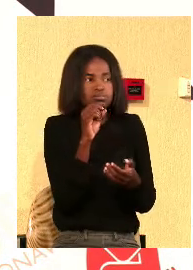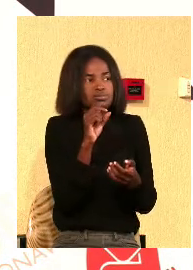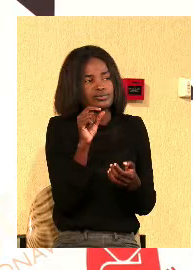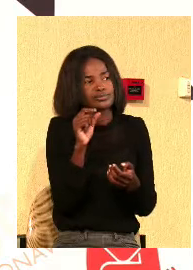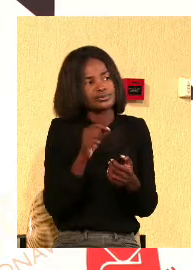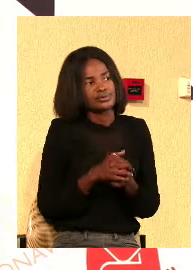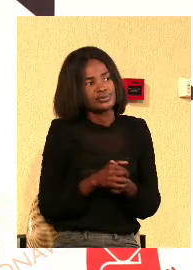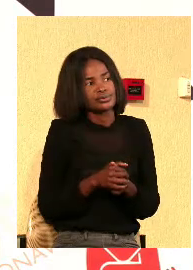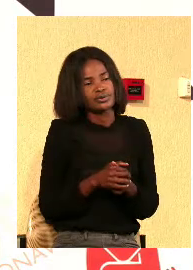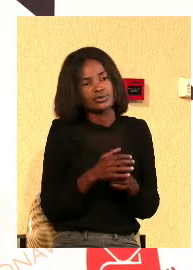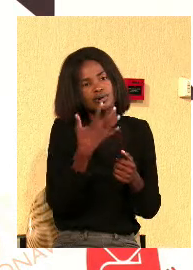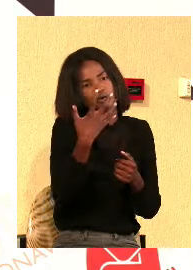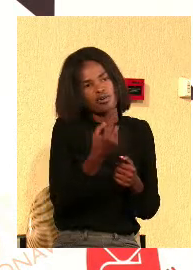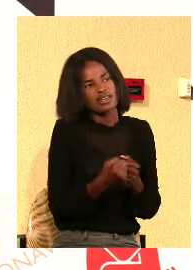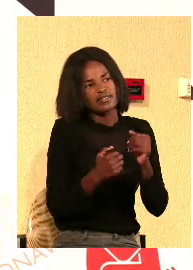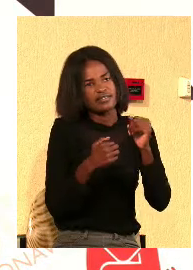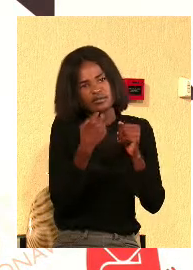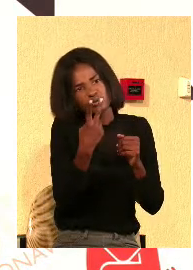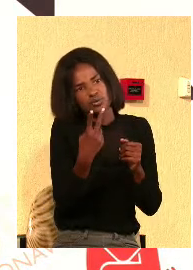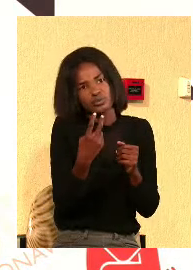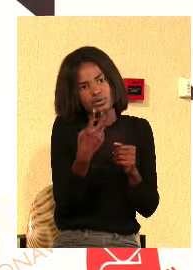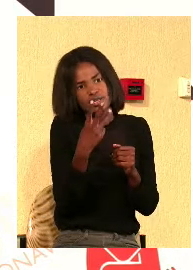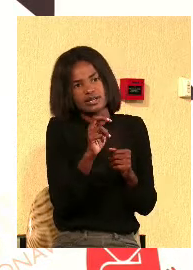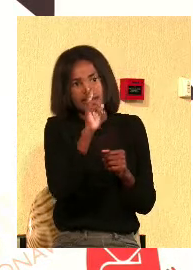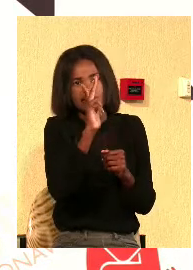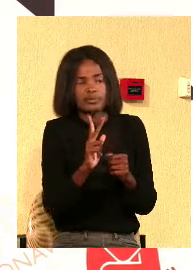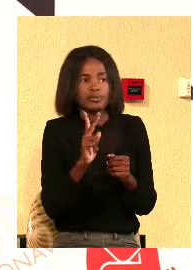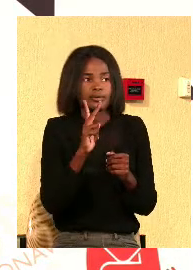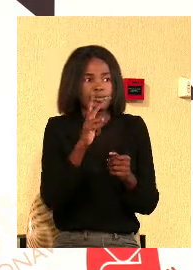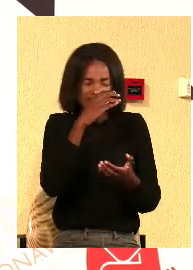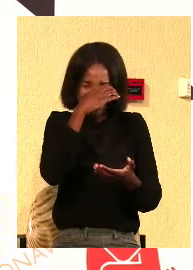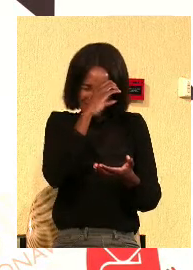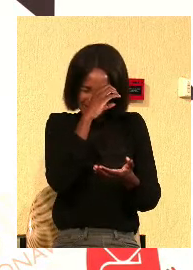by 1 or 2 or 3 persons at the most, very smaller labs.